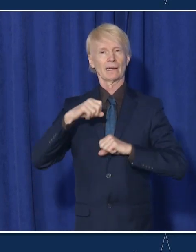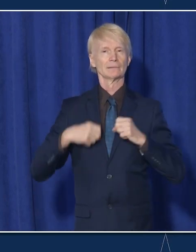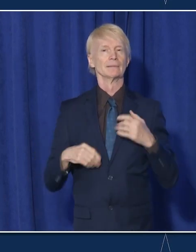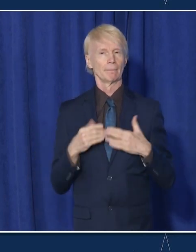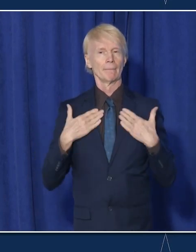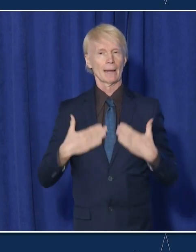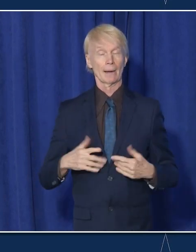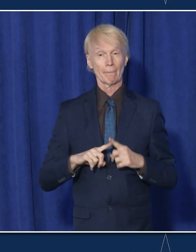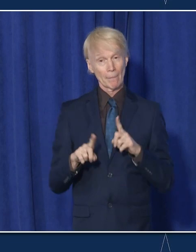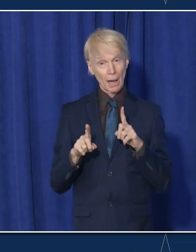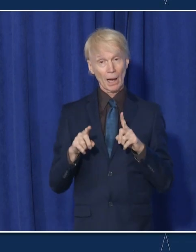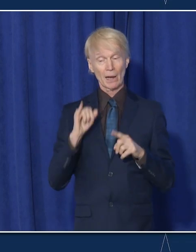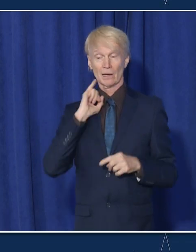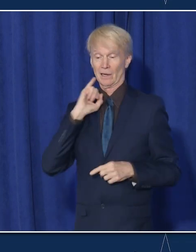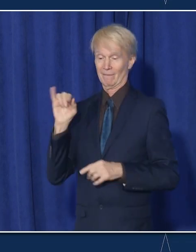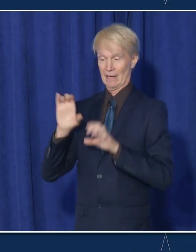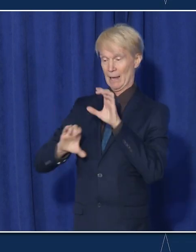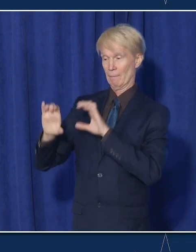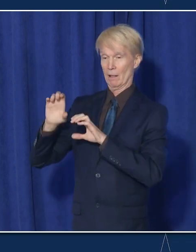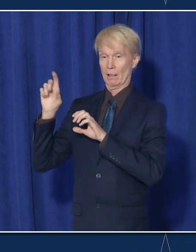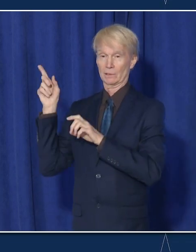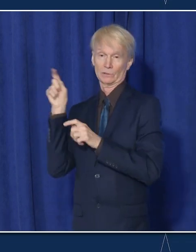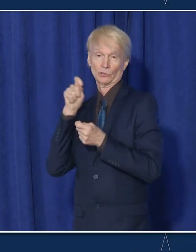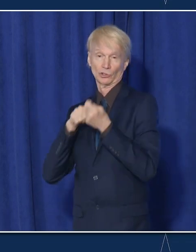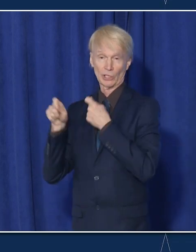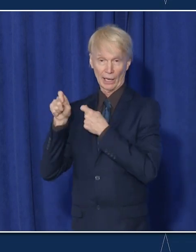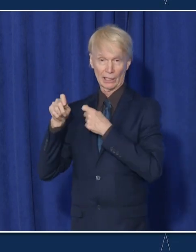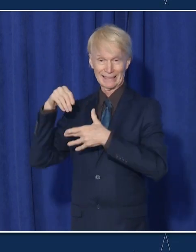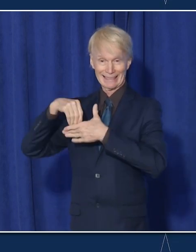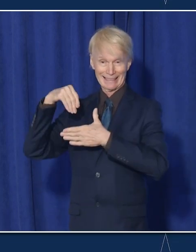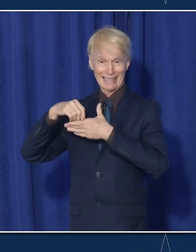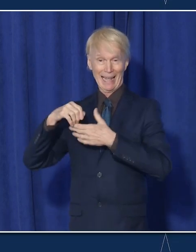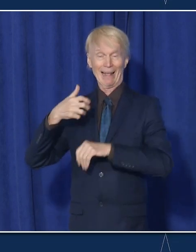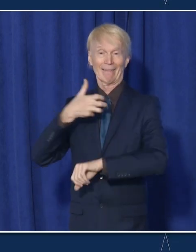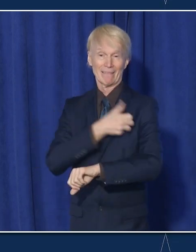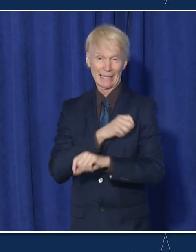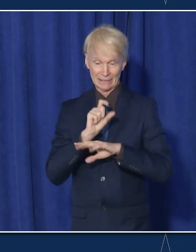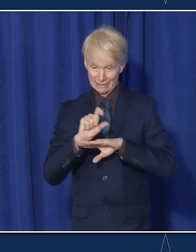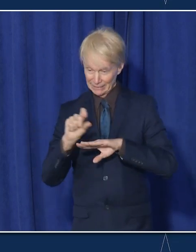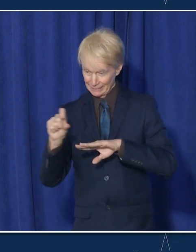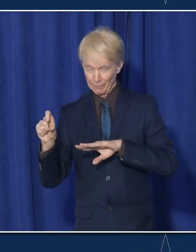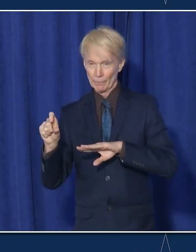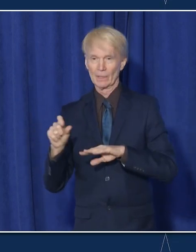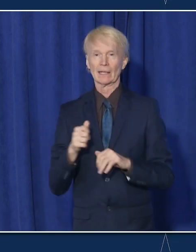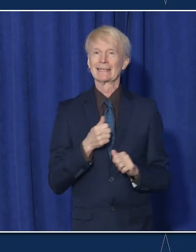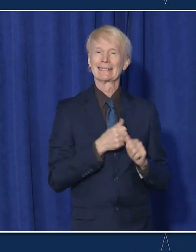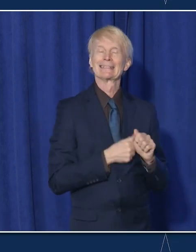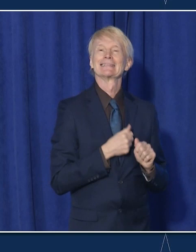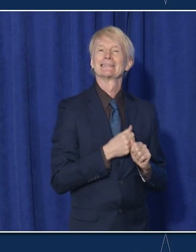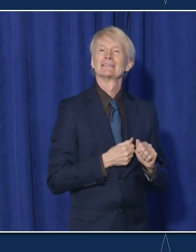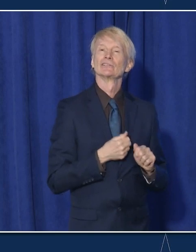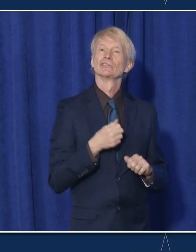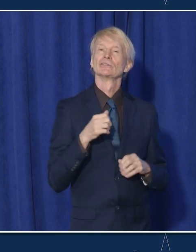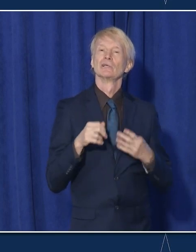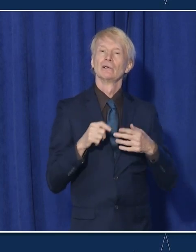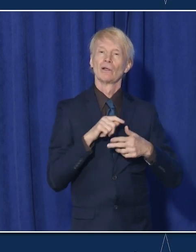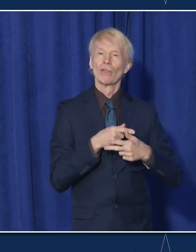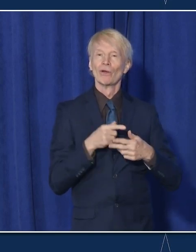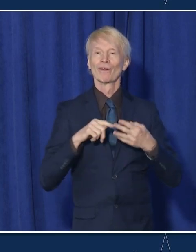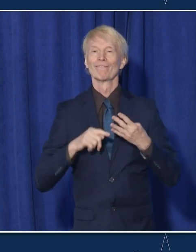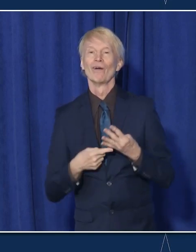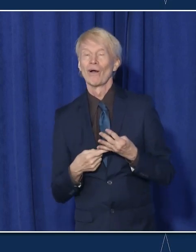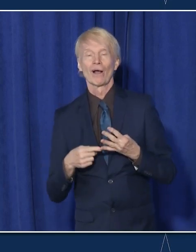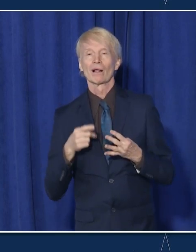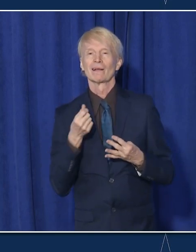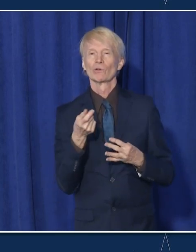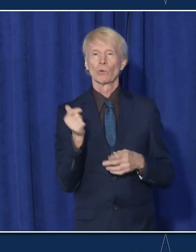change in the way the vaccine is made, each additional dose is giving you sort of a little bit less and less protection. And that's why this time